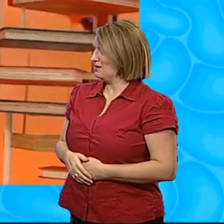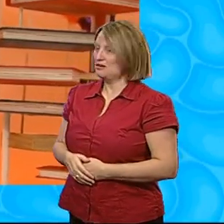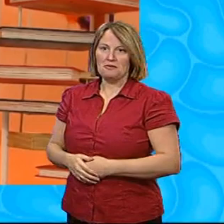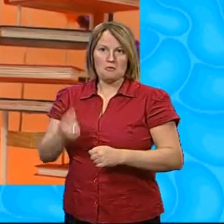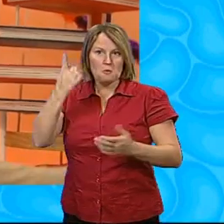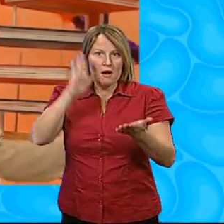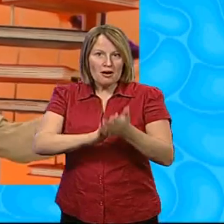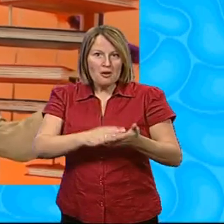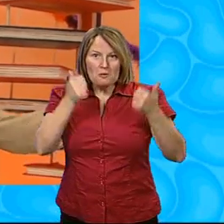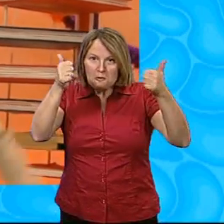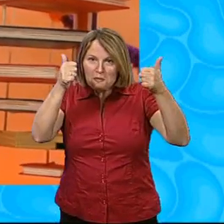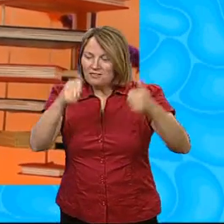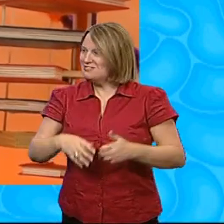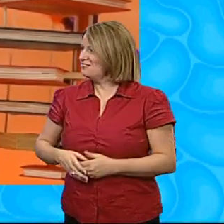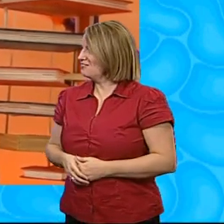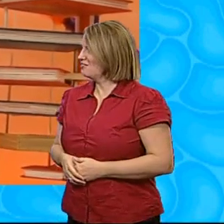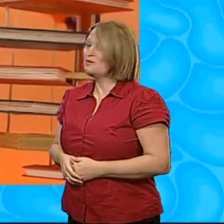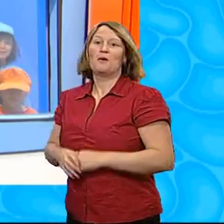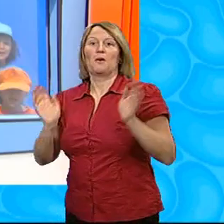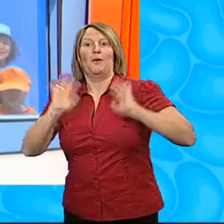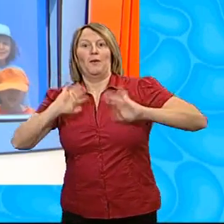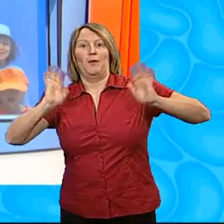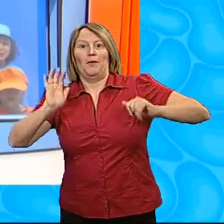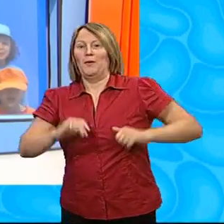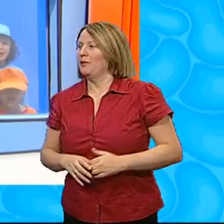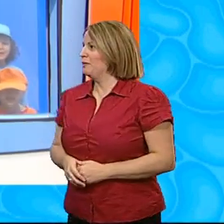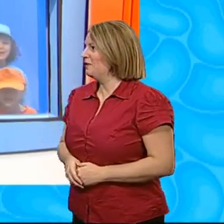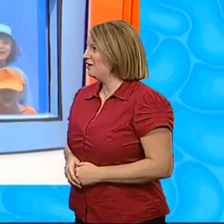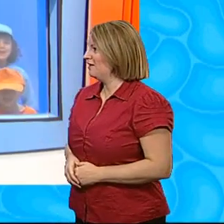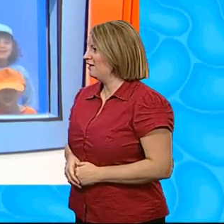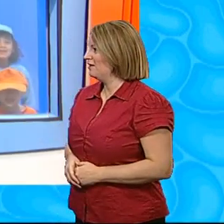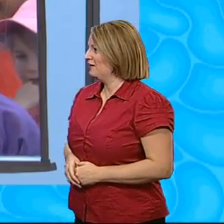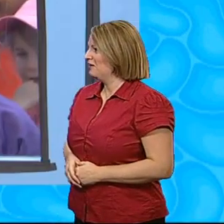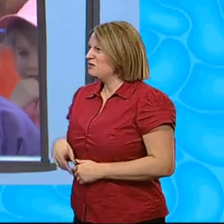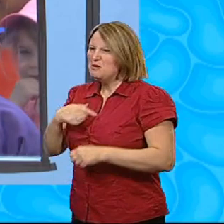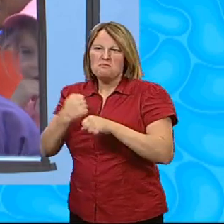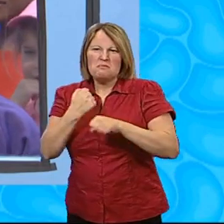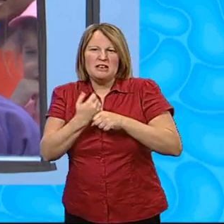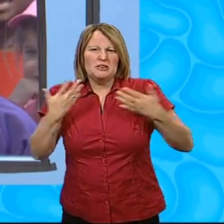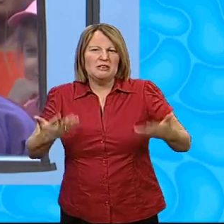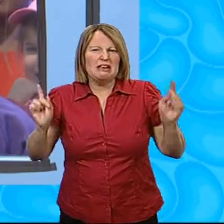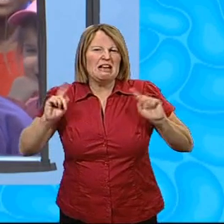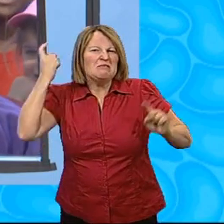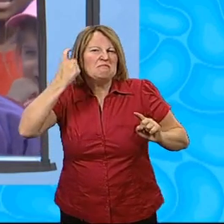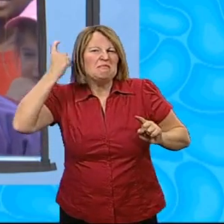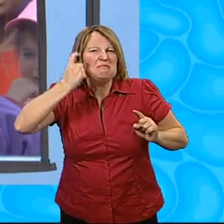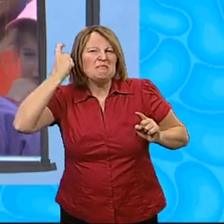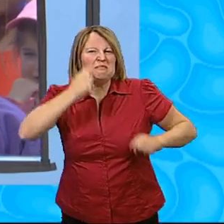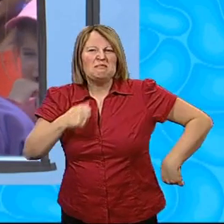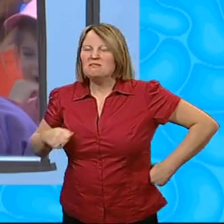Try making it in a minute! Hello, my snake maker! Guess what?